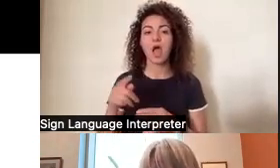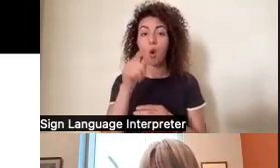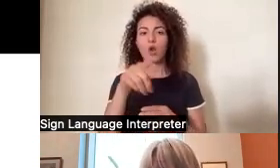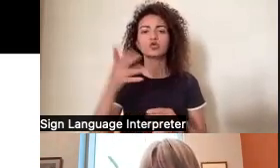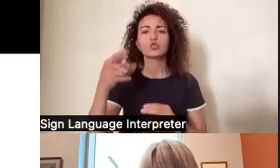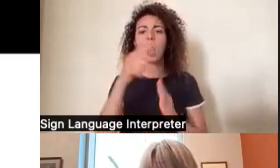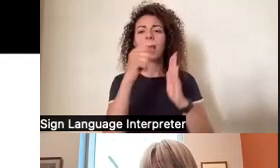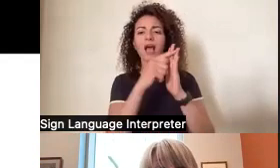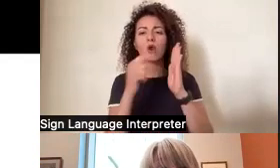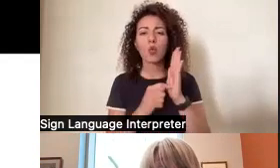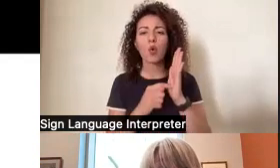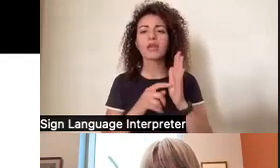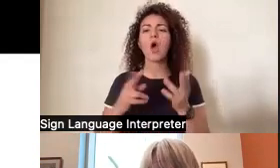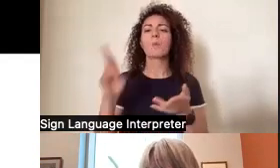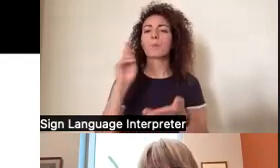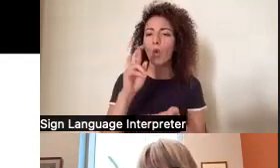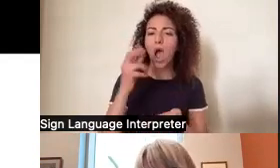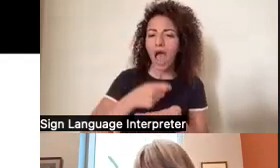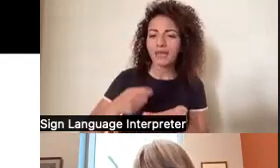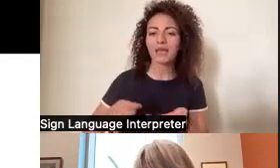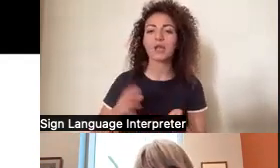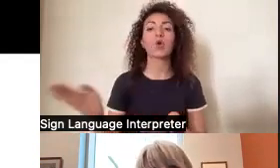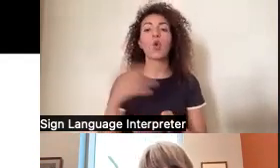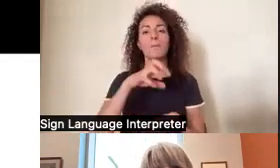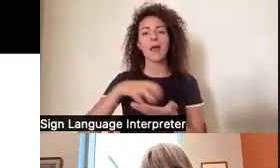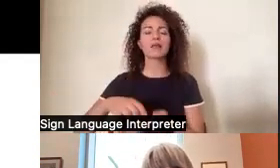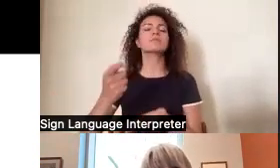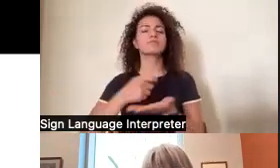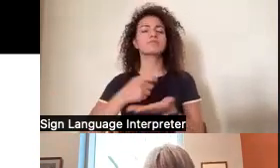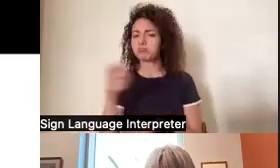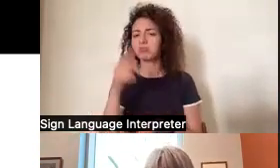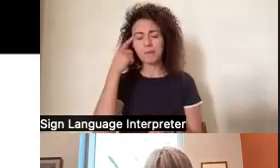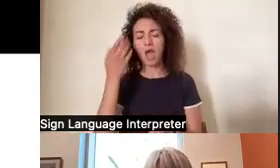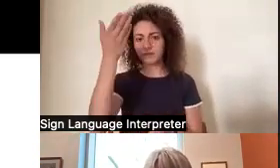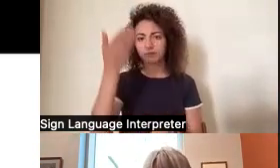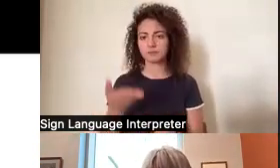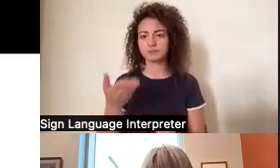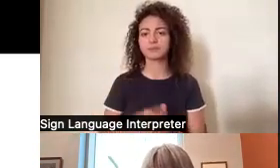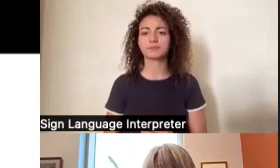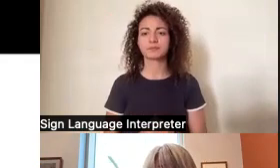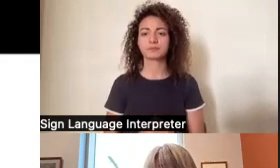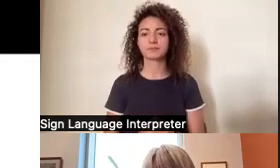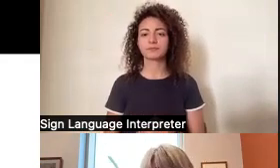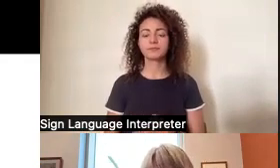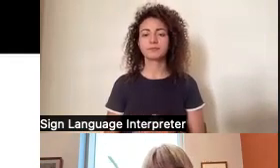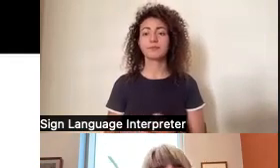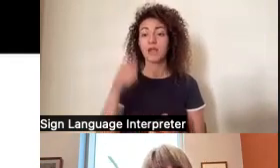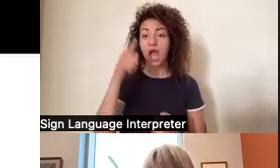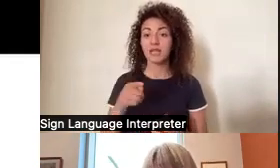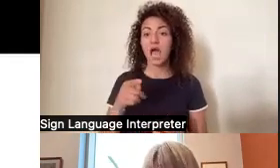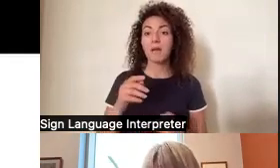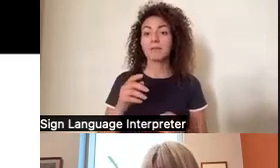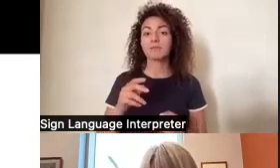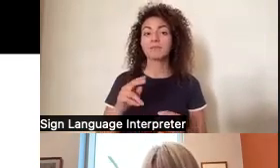and conventions that I'm sure you'll all know about. And one of the things that I would just say about this is that these are